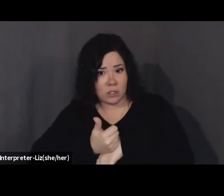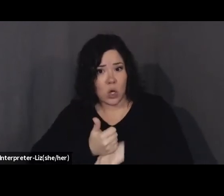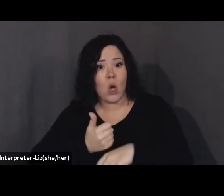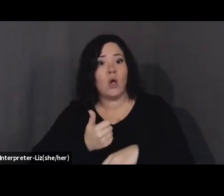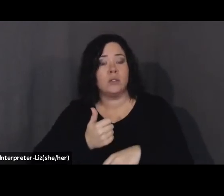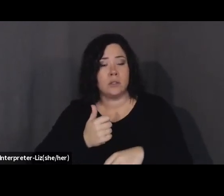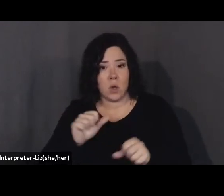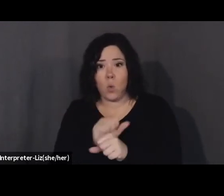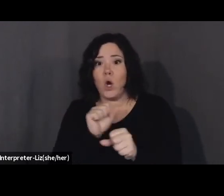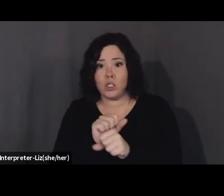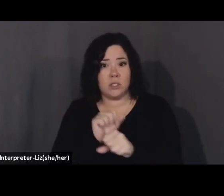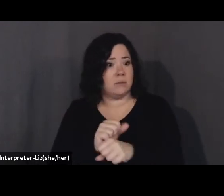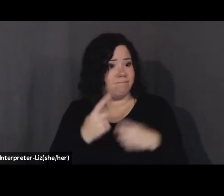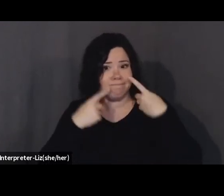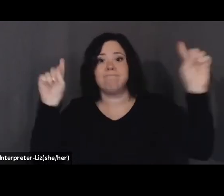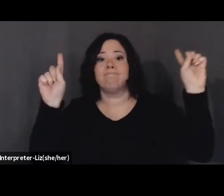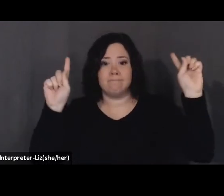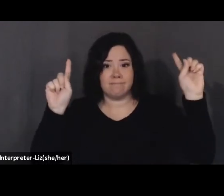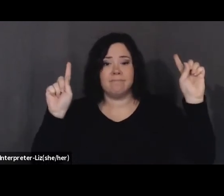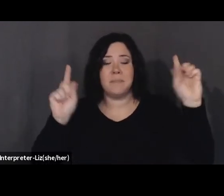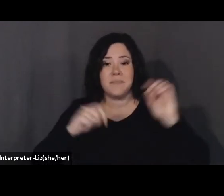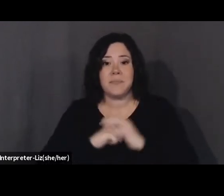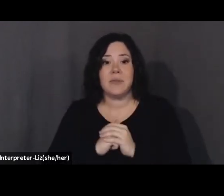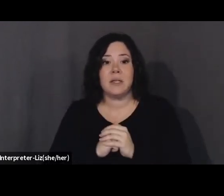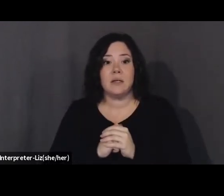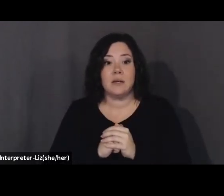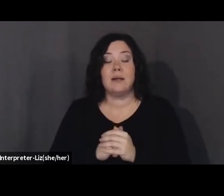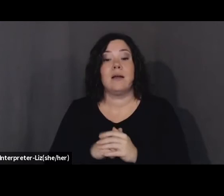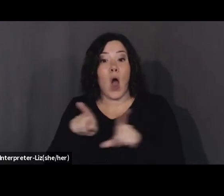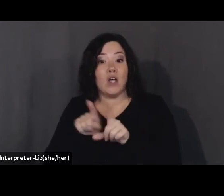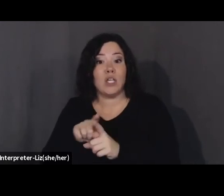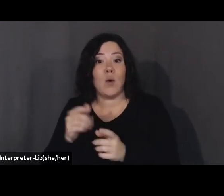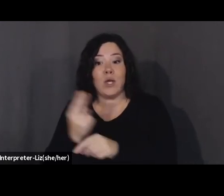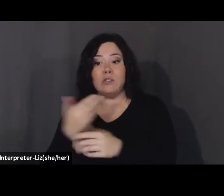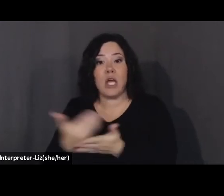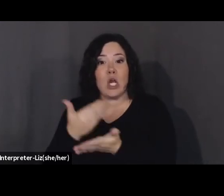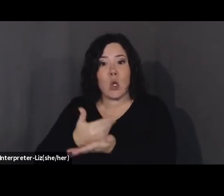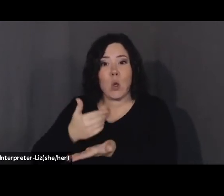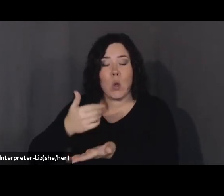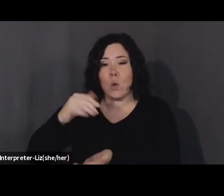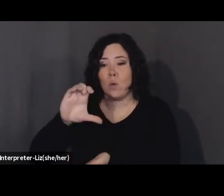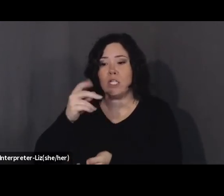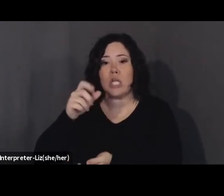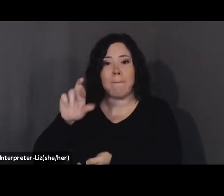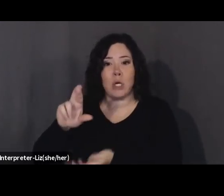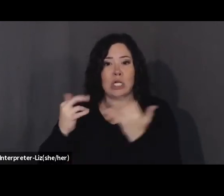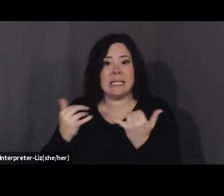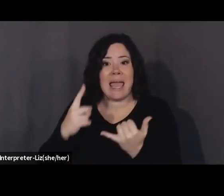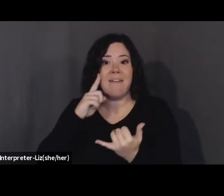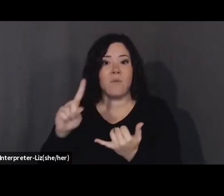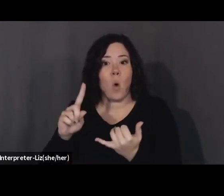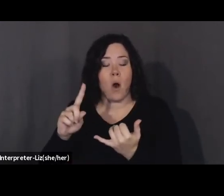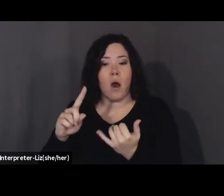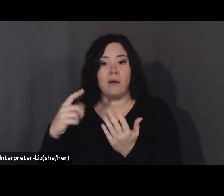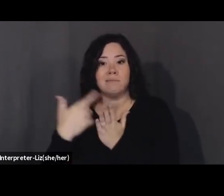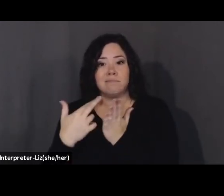Sunday. It works amazingly. I also got to use the new chopper today for a recipe that would have taken me more than